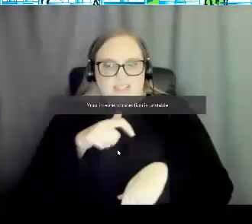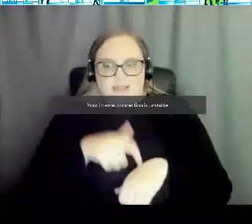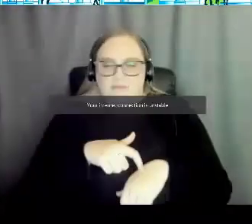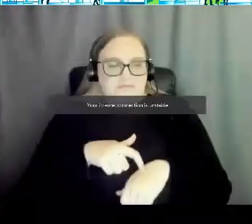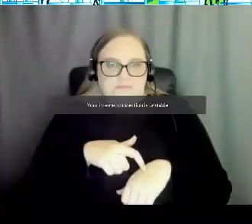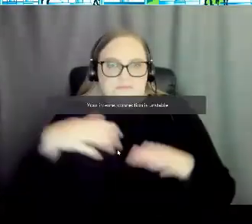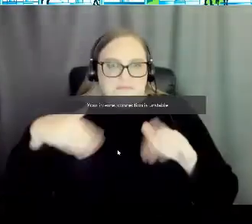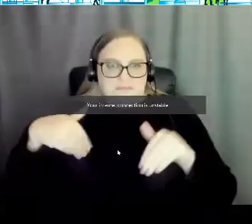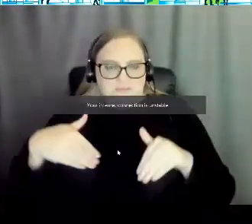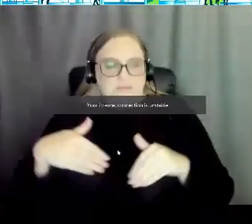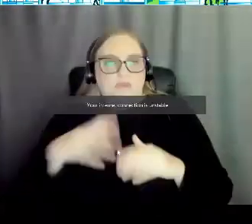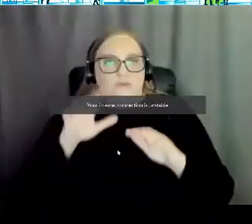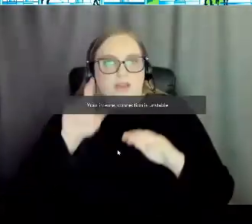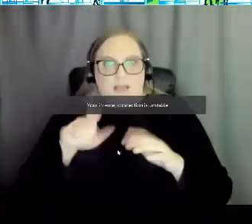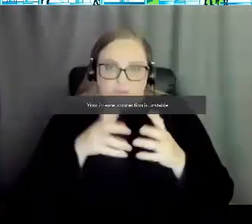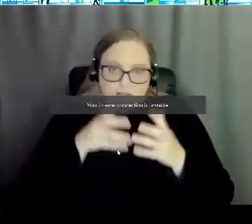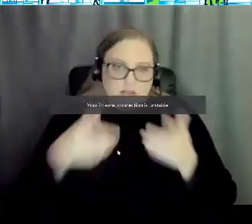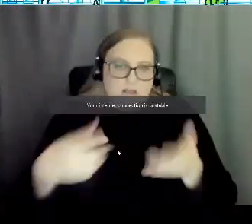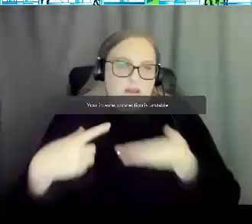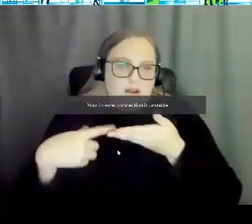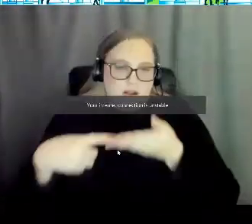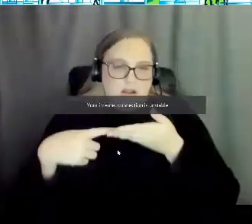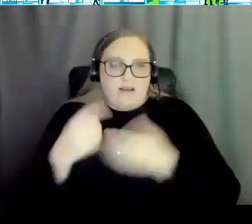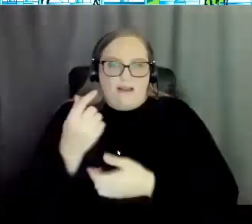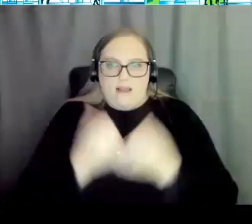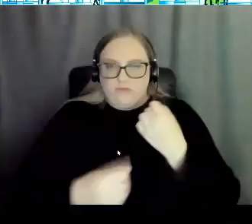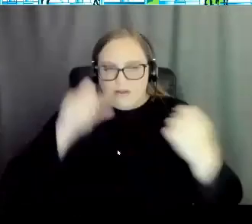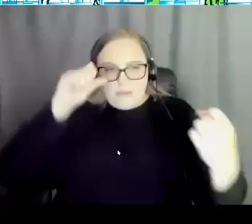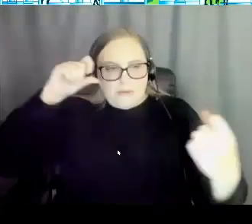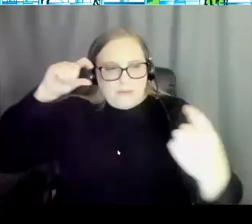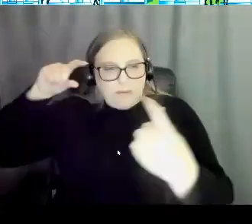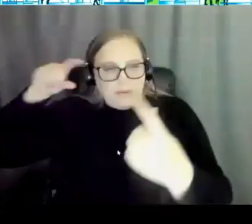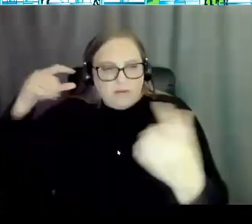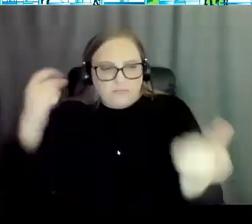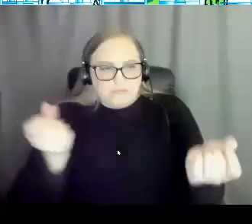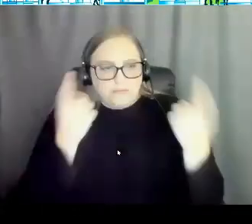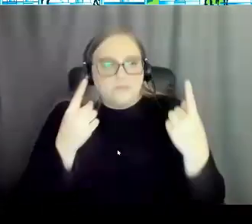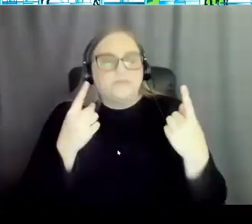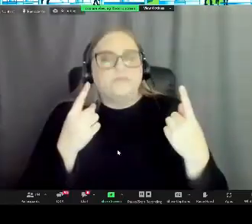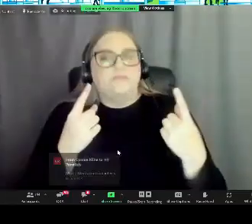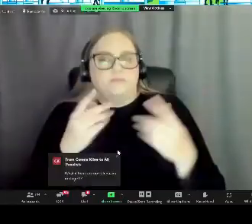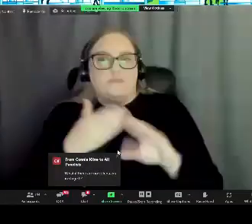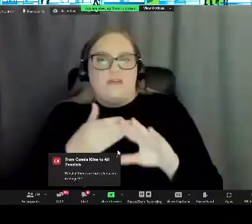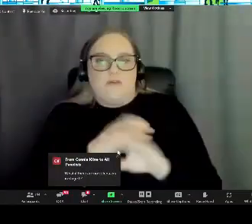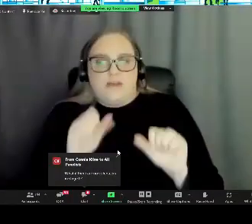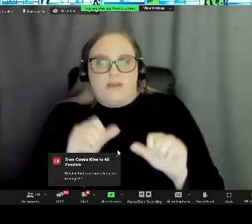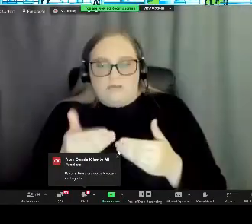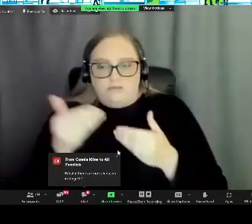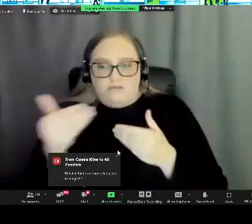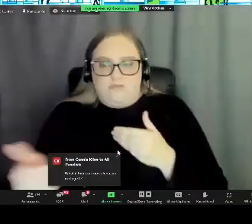have to have a lot of discussions and make sure that everyone's on the same page before we can really go out and, confidently say, let's move